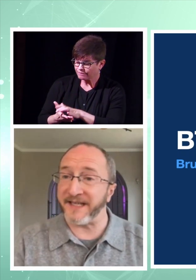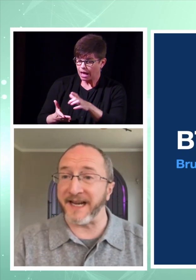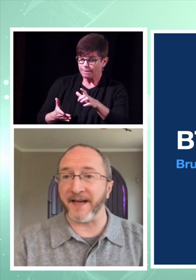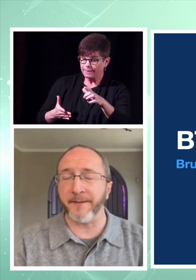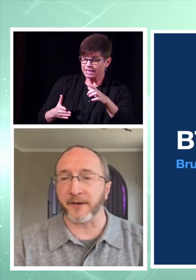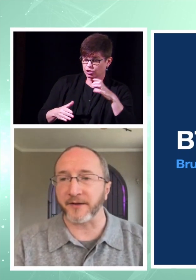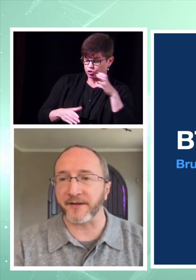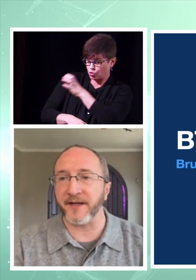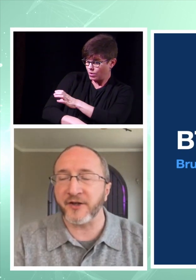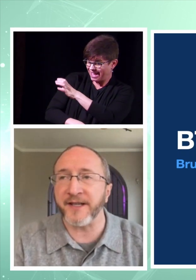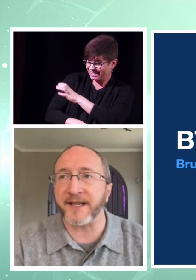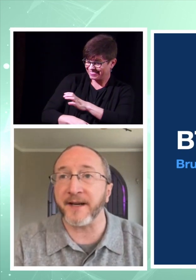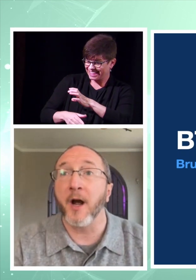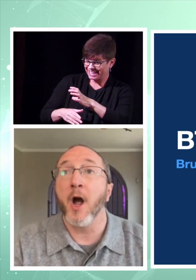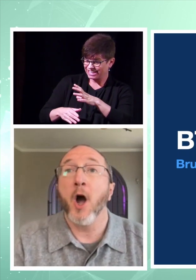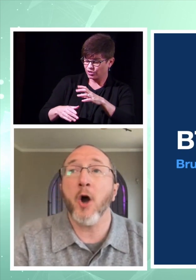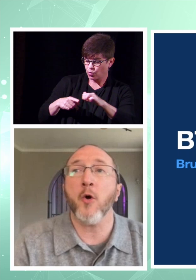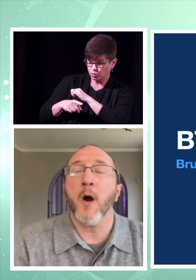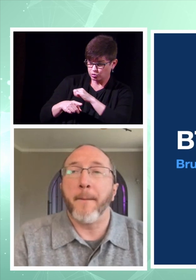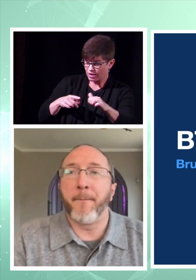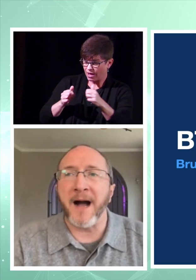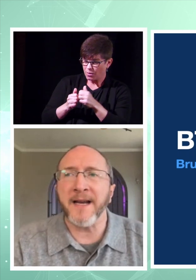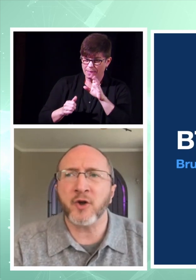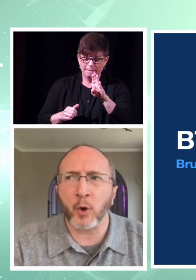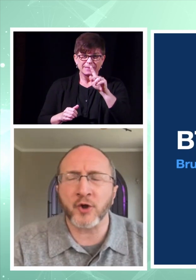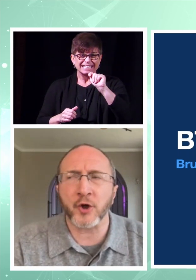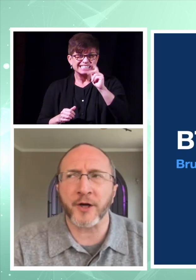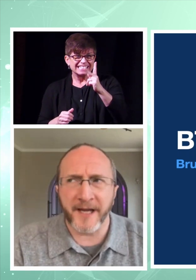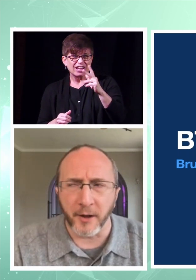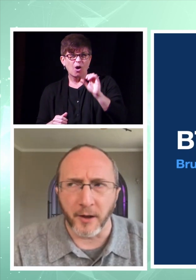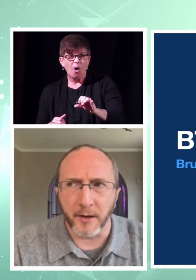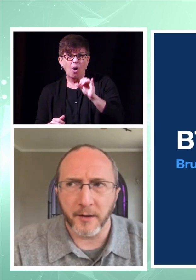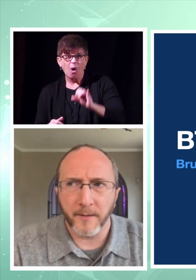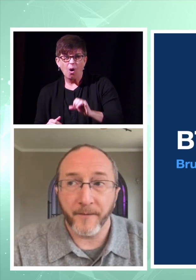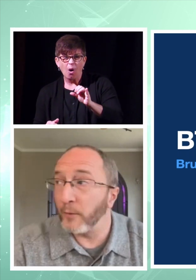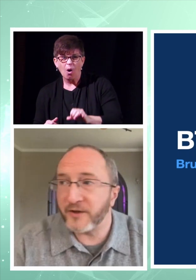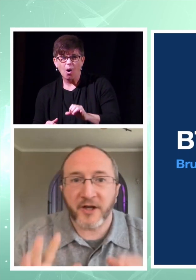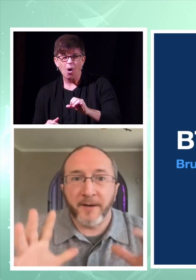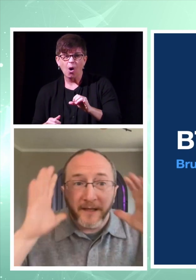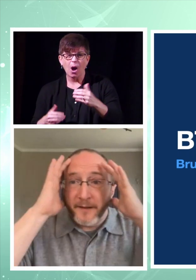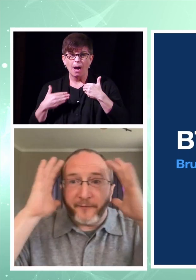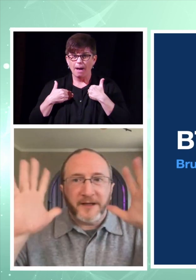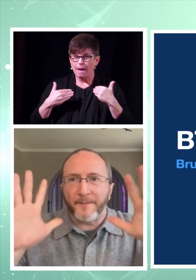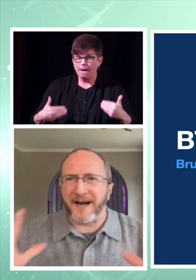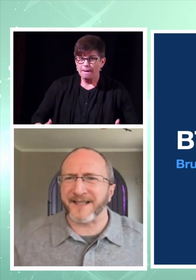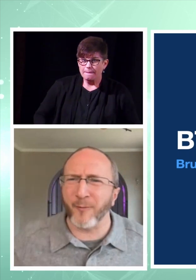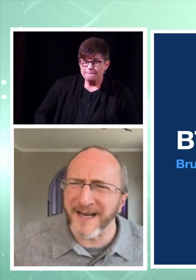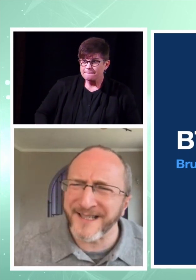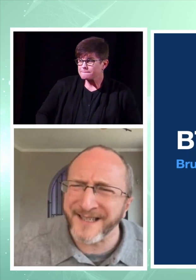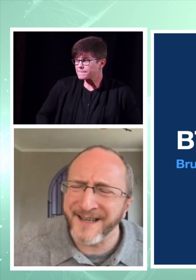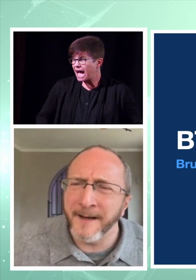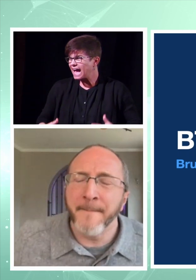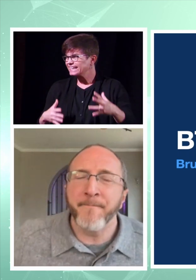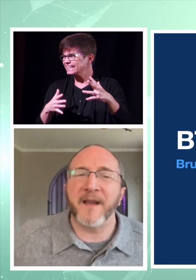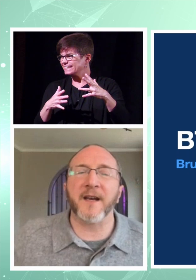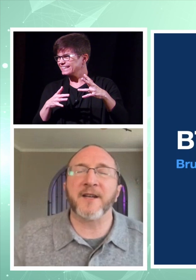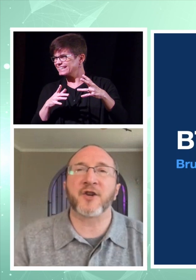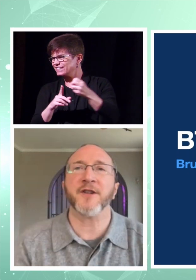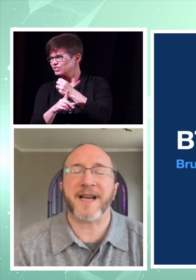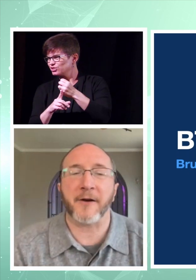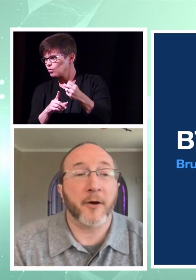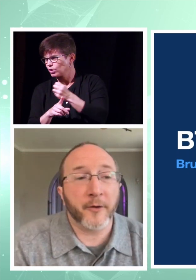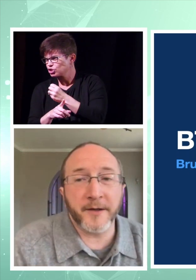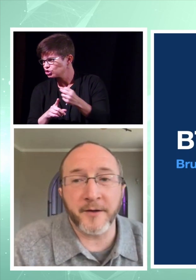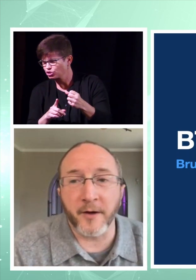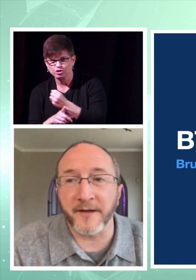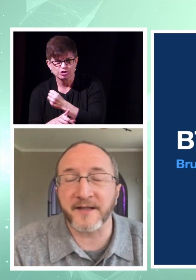with BTK inhibitors. And she said, oh, bind, torture, kill, which completely freaked me out. I said, what? And it